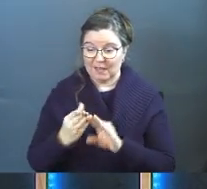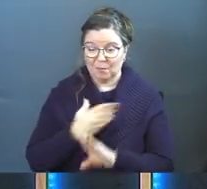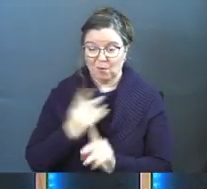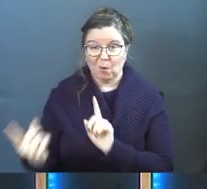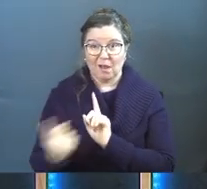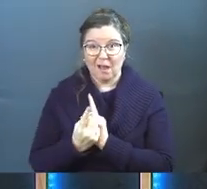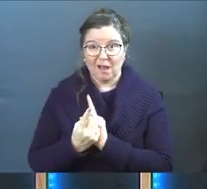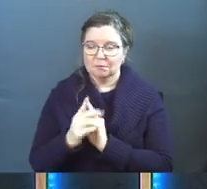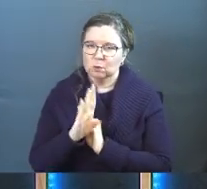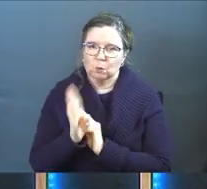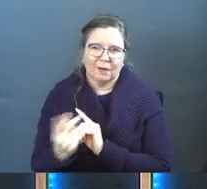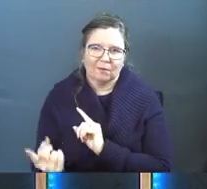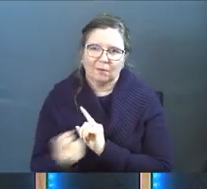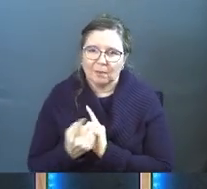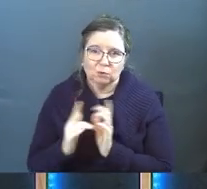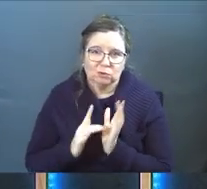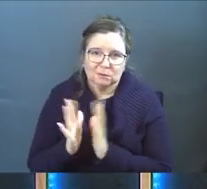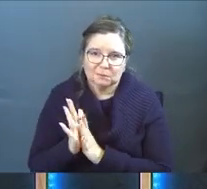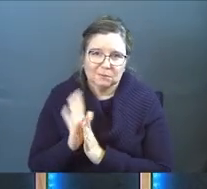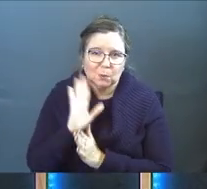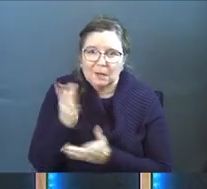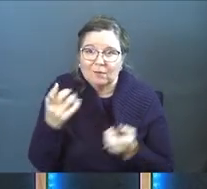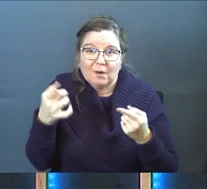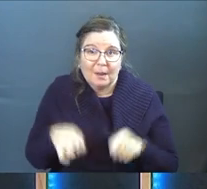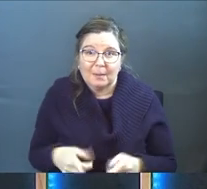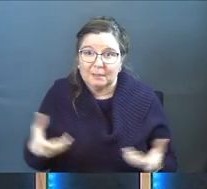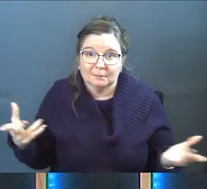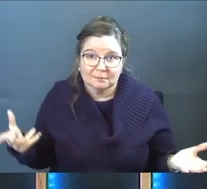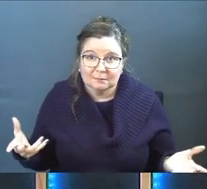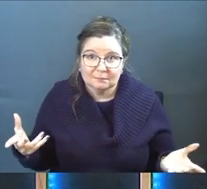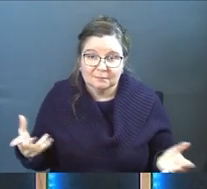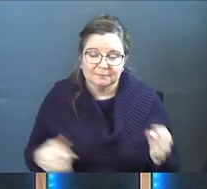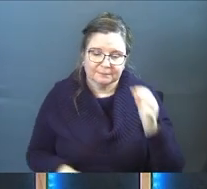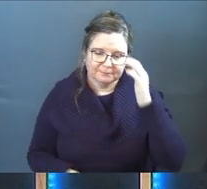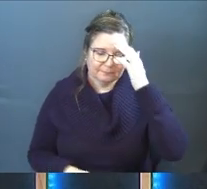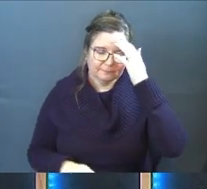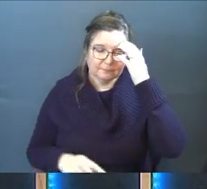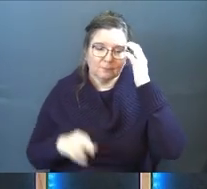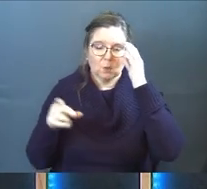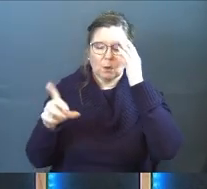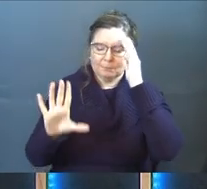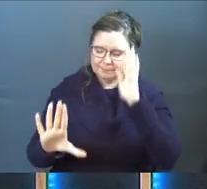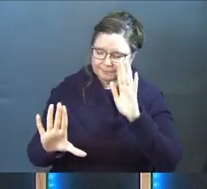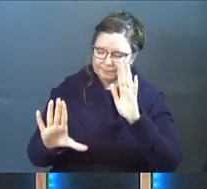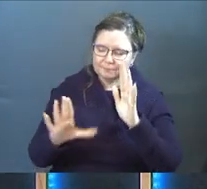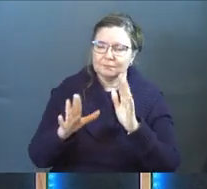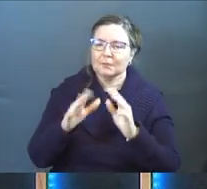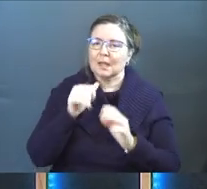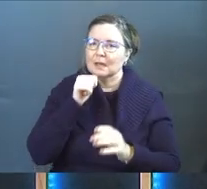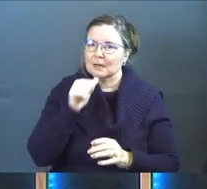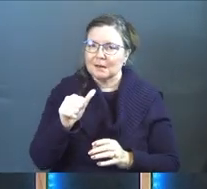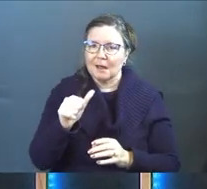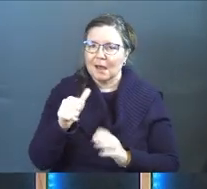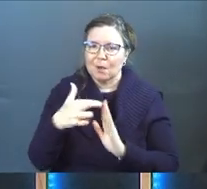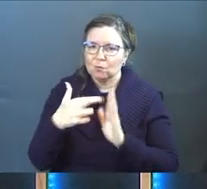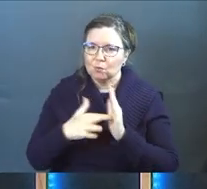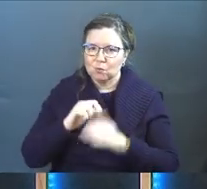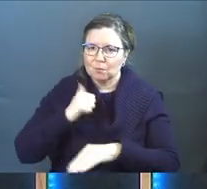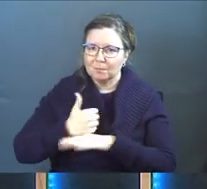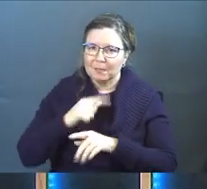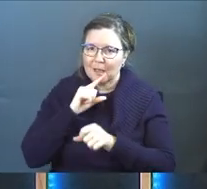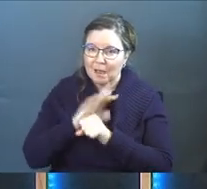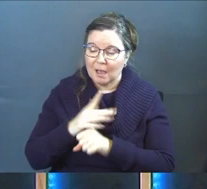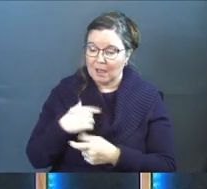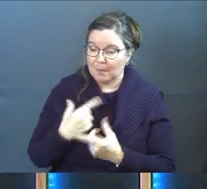before you come to Jesus, you'd never come to Jesus. It would just never happen. And so he says, hey, this is an unconditional covenant.